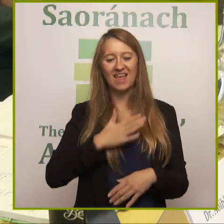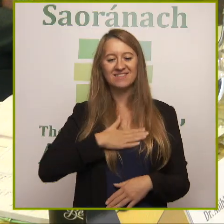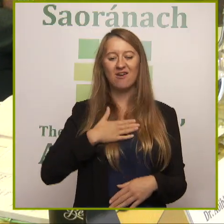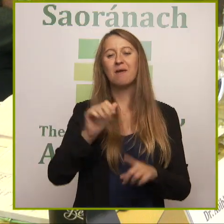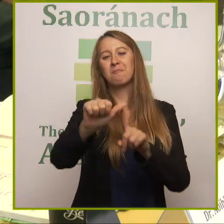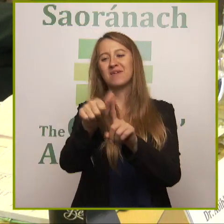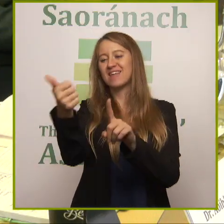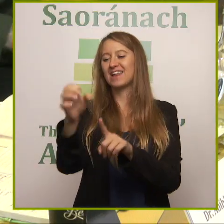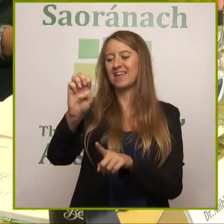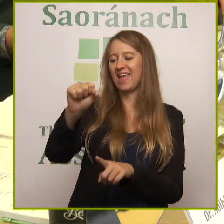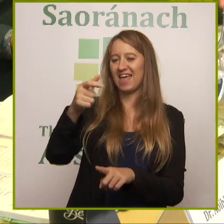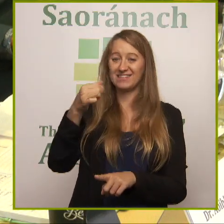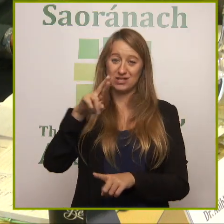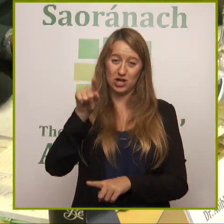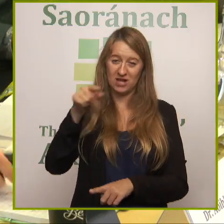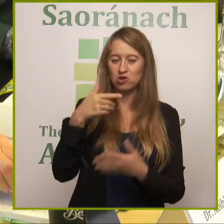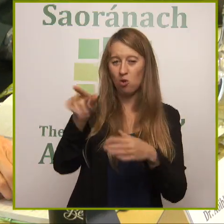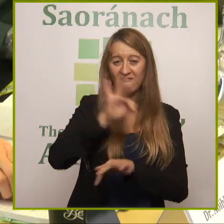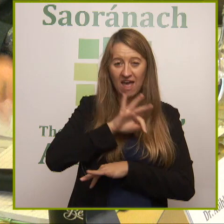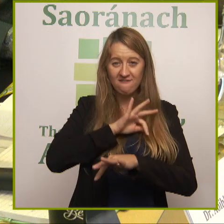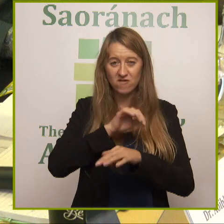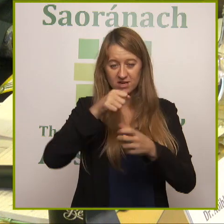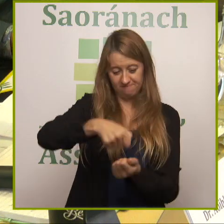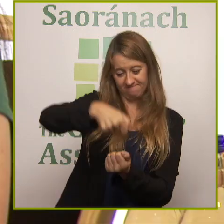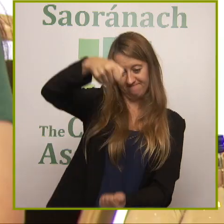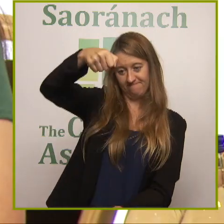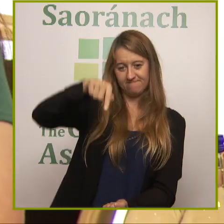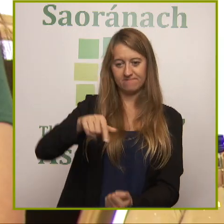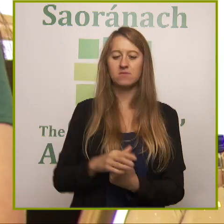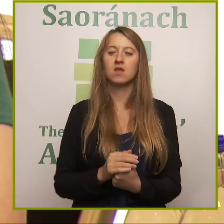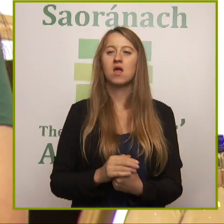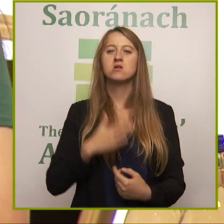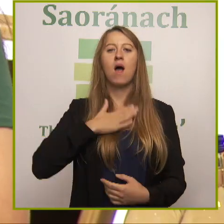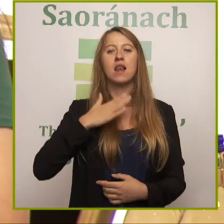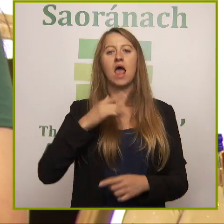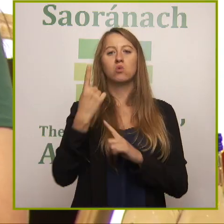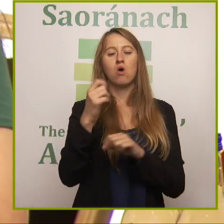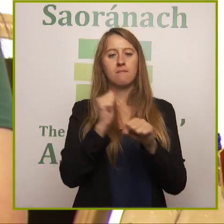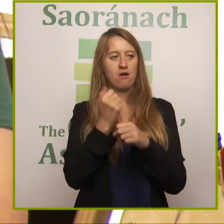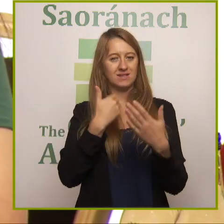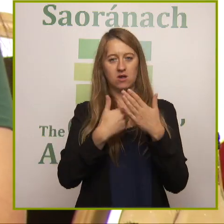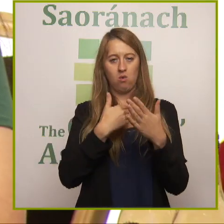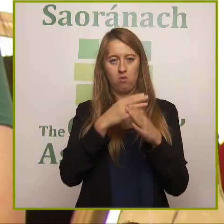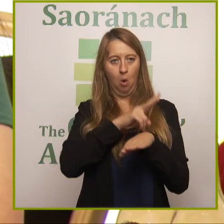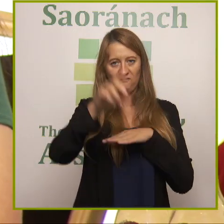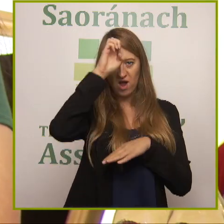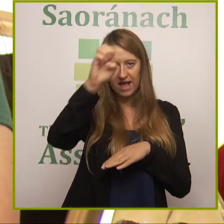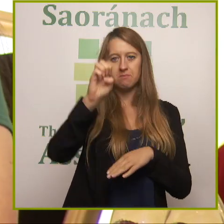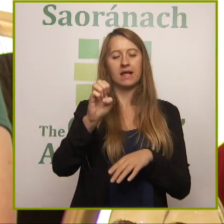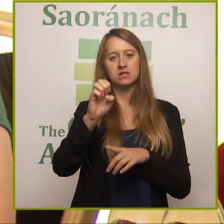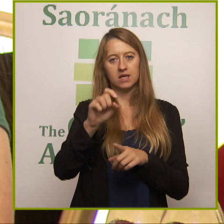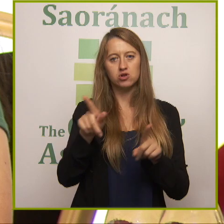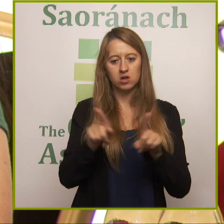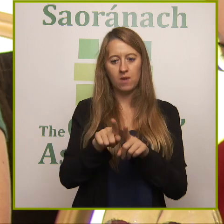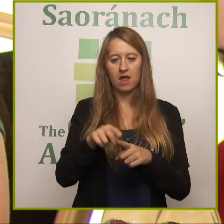Alwyn, Esther, what was your favourite call to action? I really like the one about overexploitation, because it has happened to me before when I